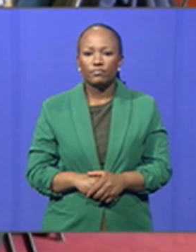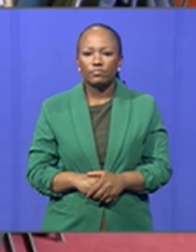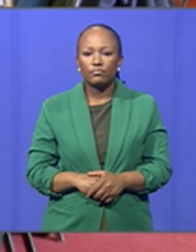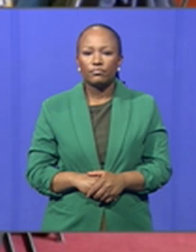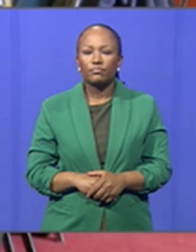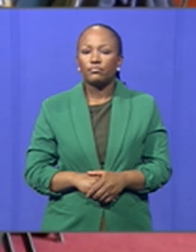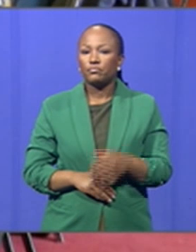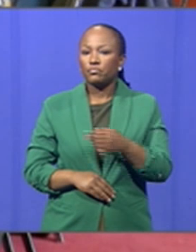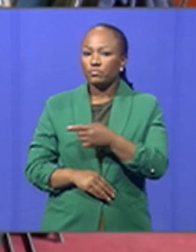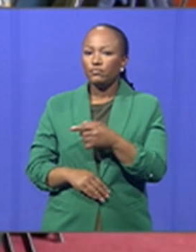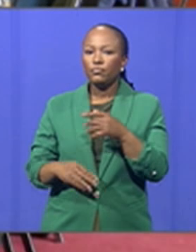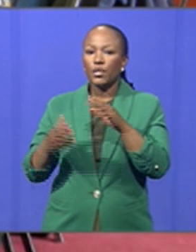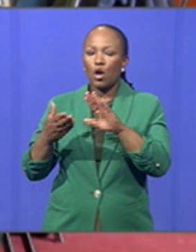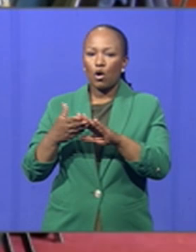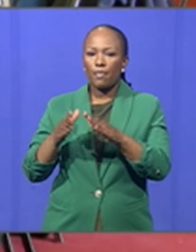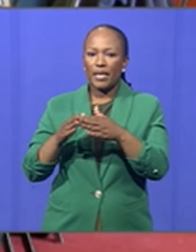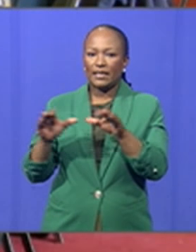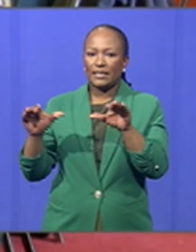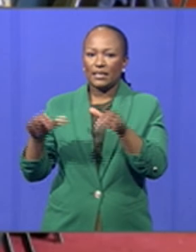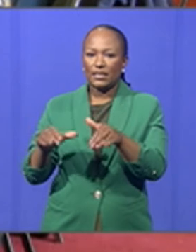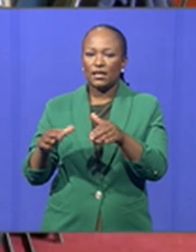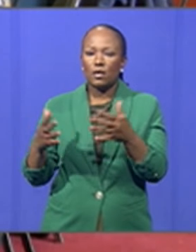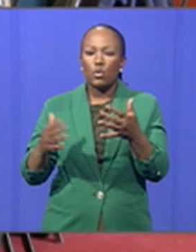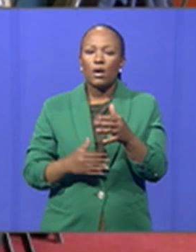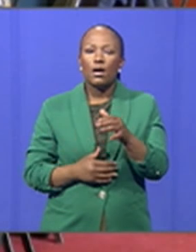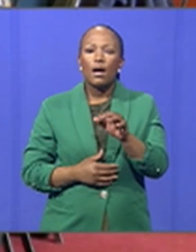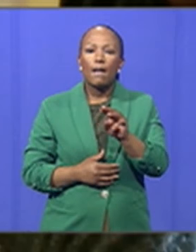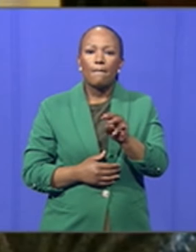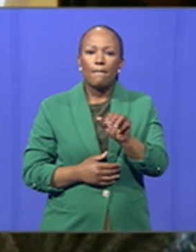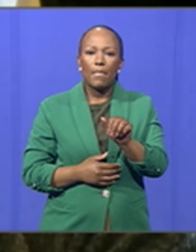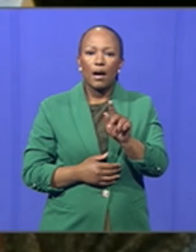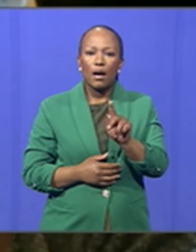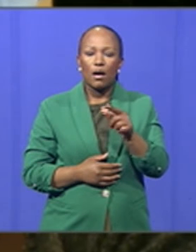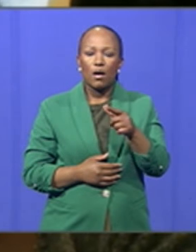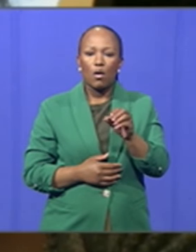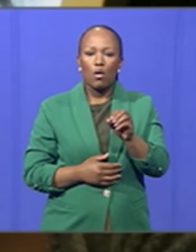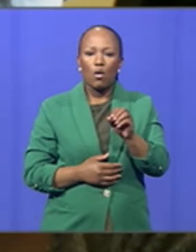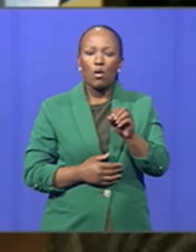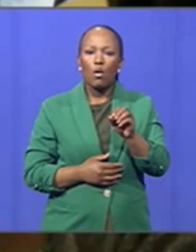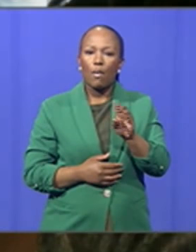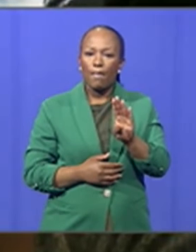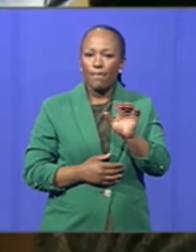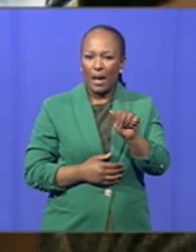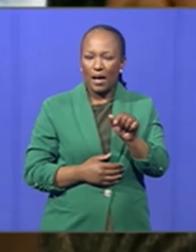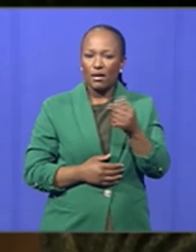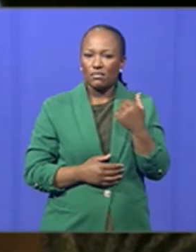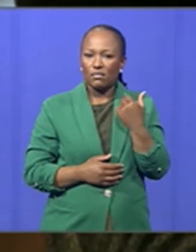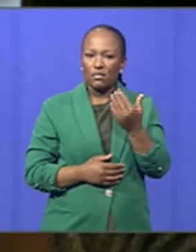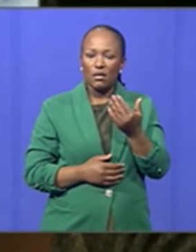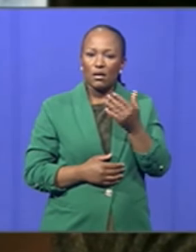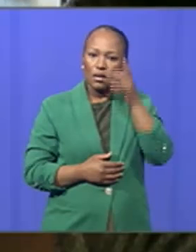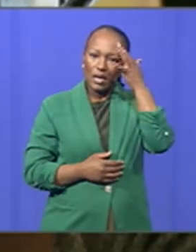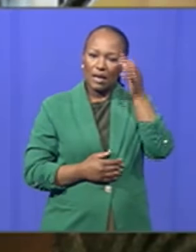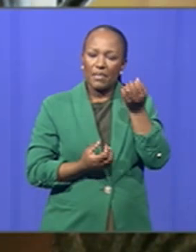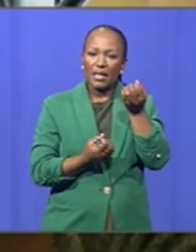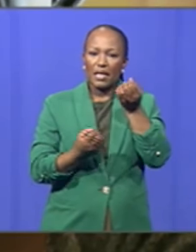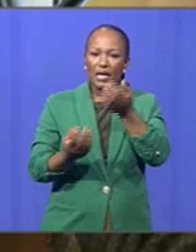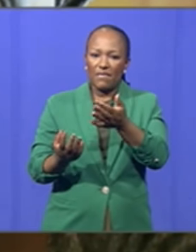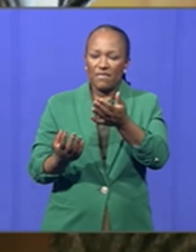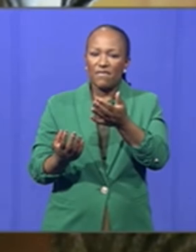Setlhopha sa baagi ba ba tshwenyegileng ba morafe wa Makgoba ba re ga ise ba amogele ditshiamelo tsa bone fa e sa le puso e neela lefatshe la kwa Makgoba